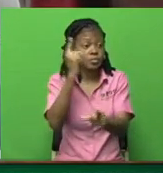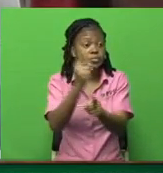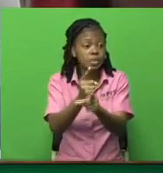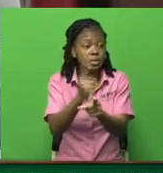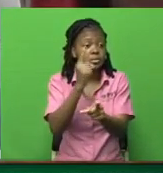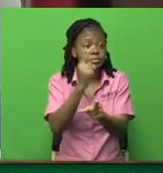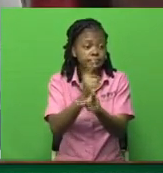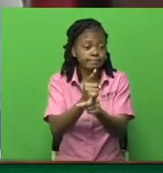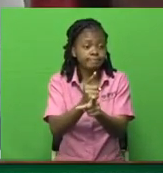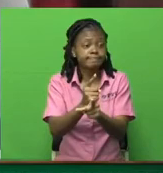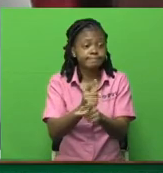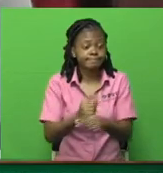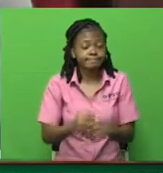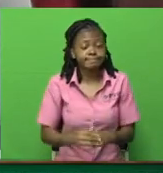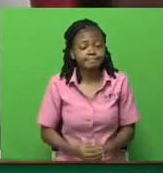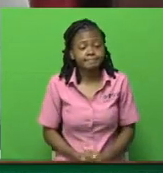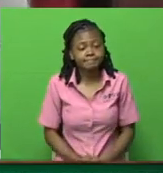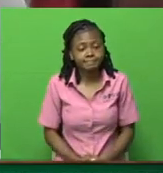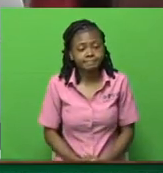Amin namaste